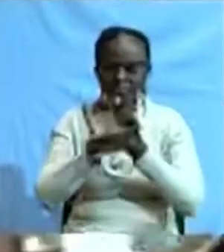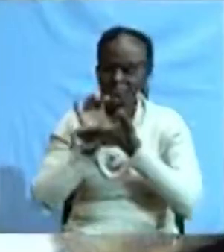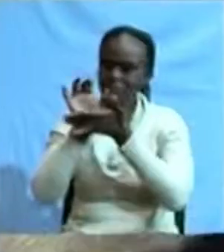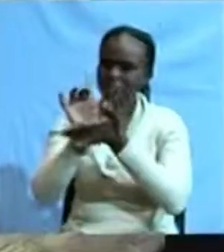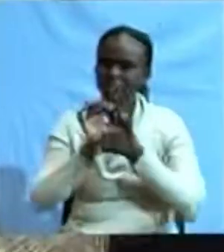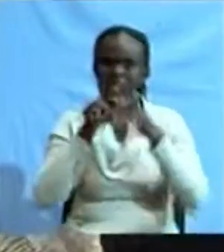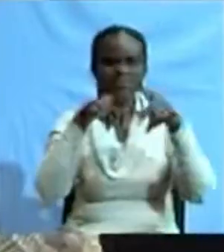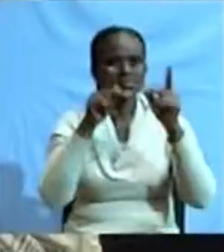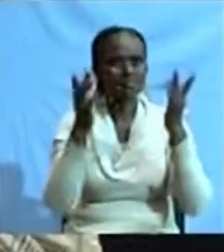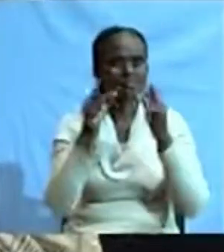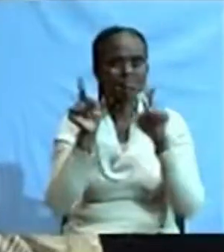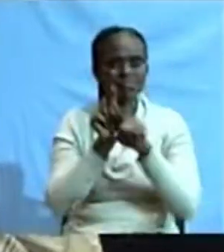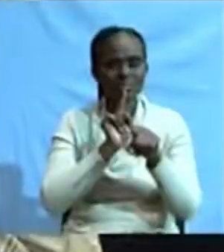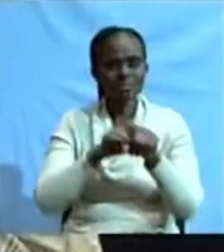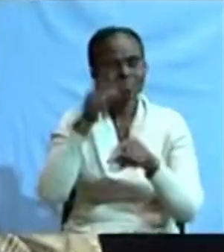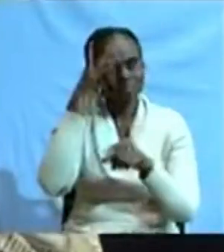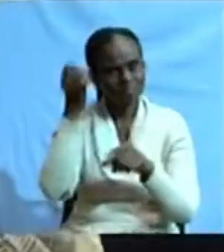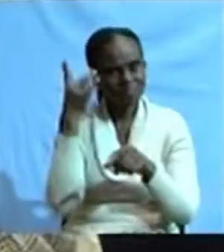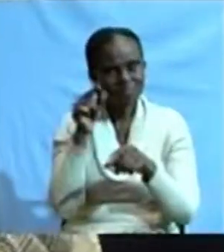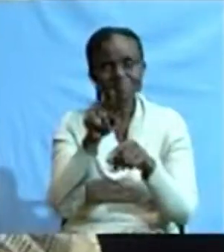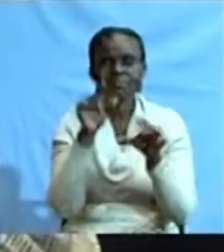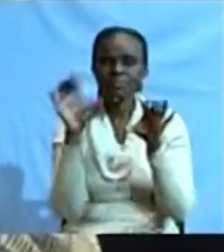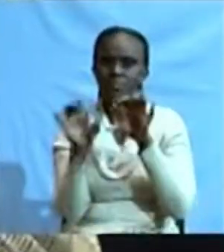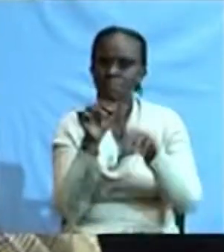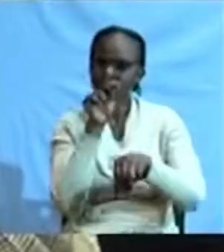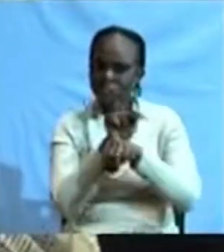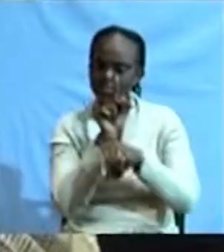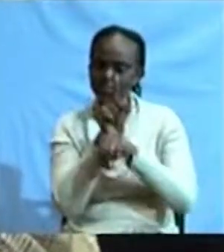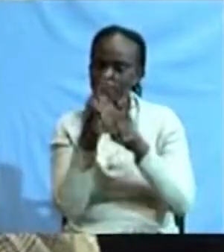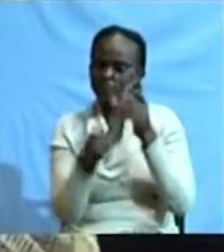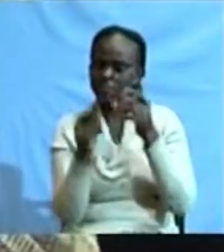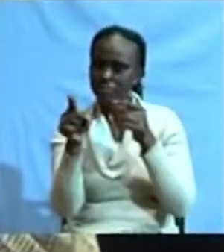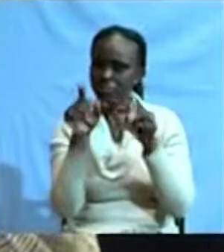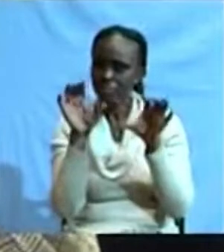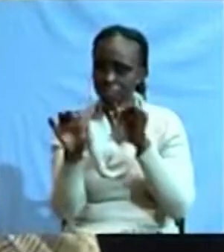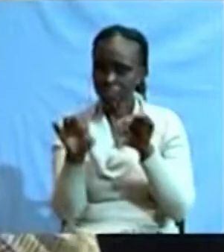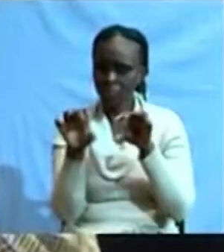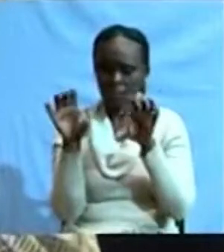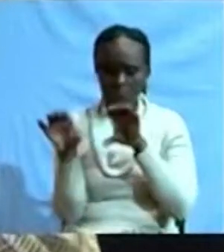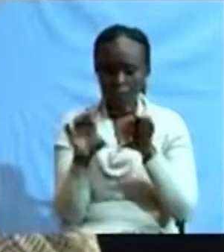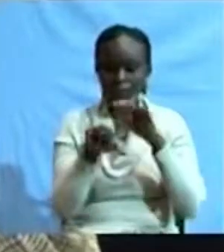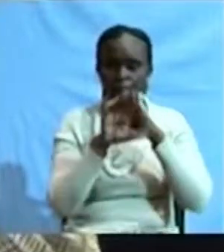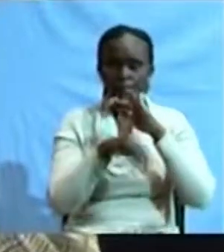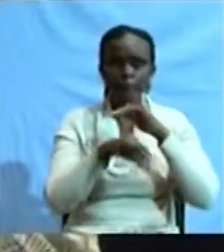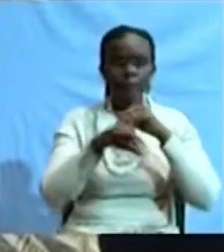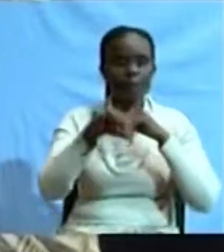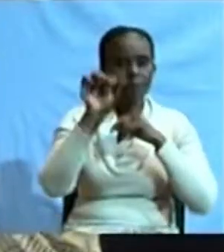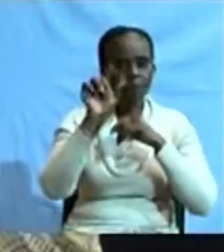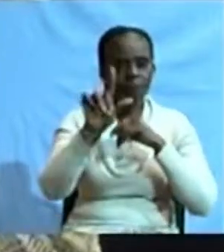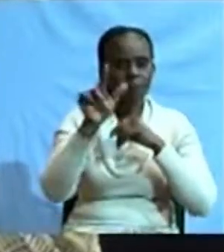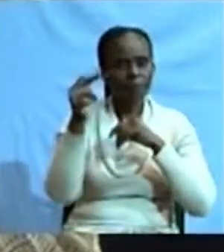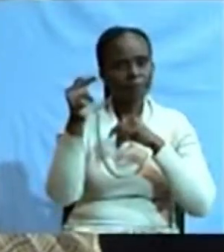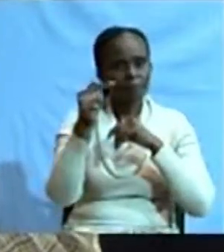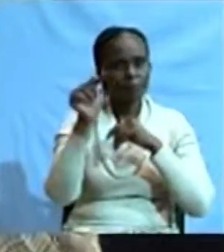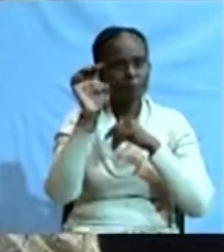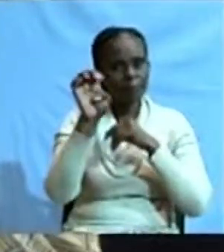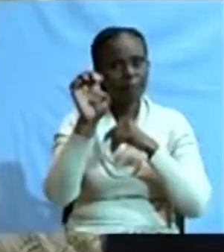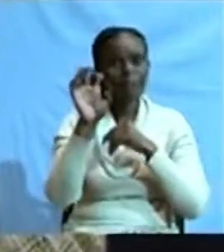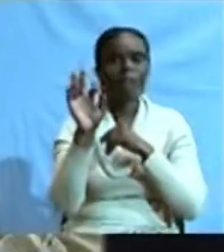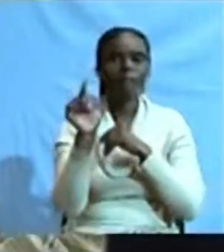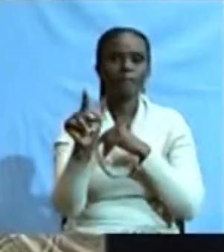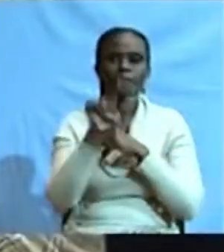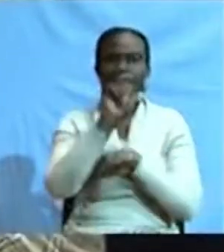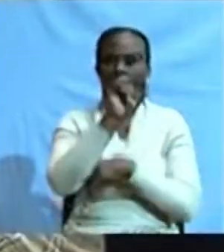permission and neglect to do the projects that are supposed to be done under the local government equalization